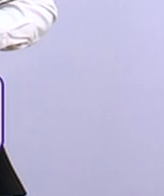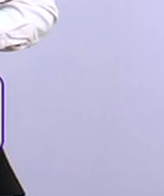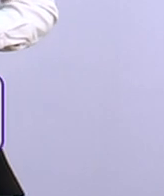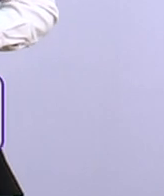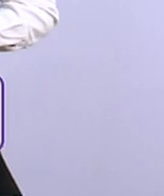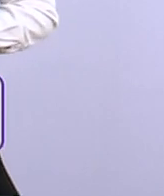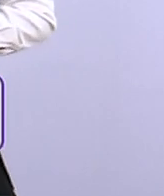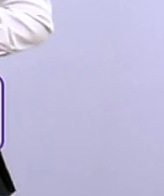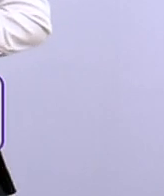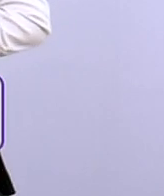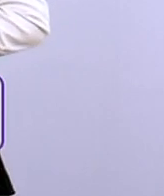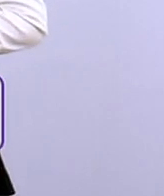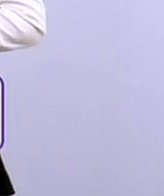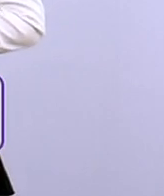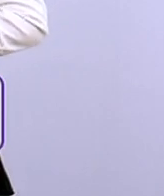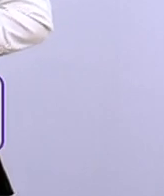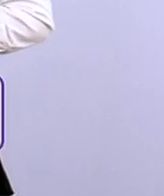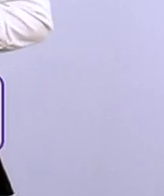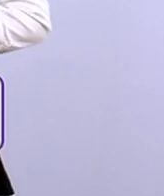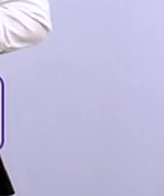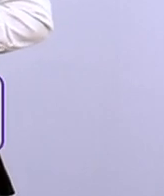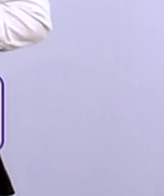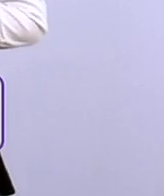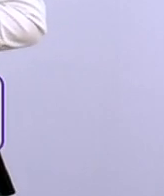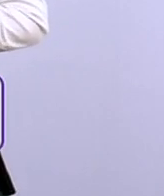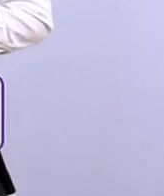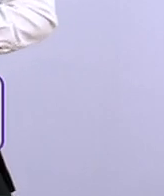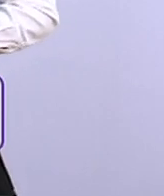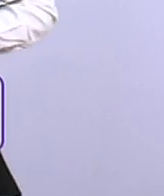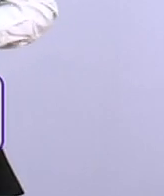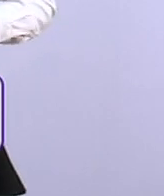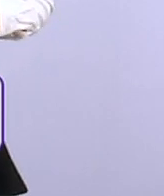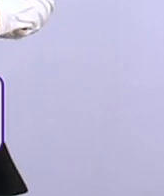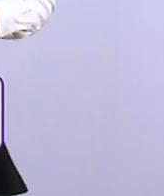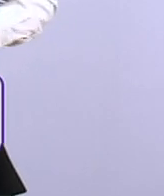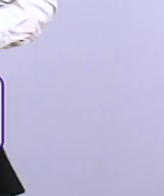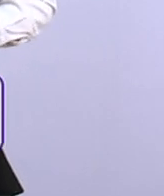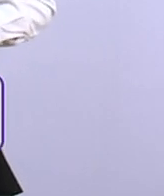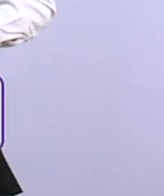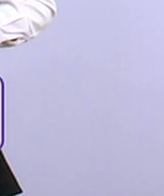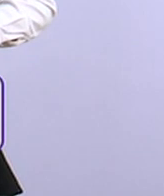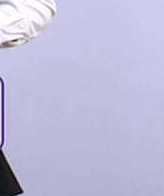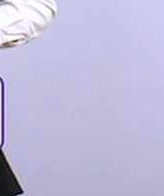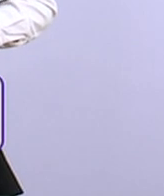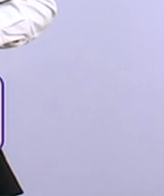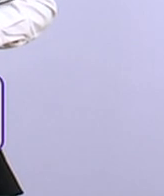Number four. My friend is green or yellow.